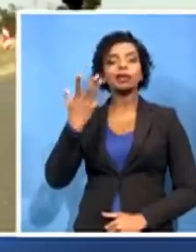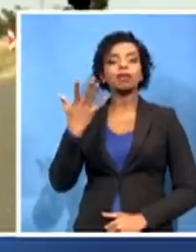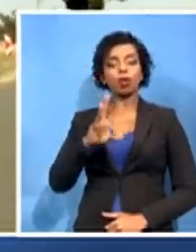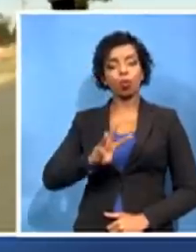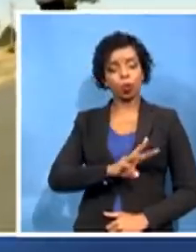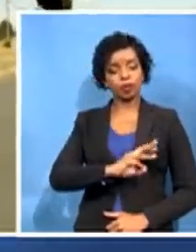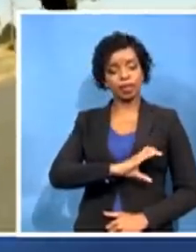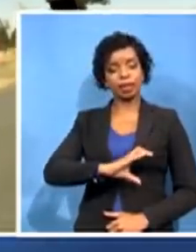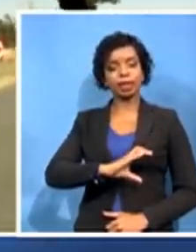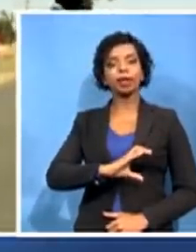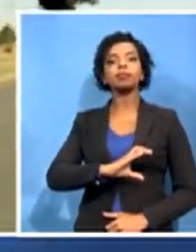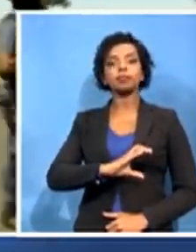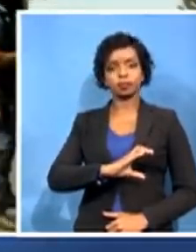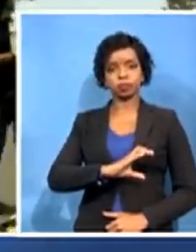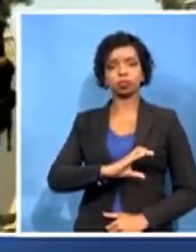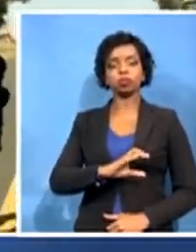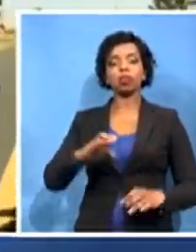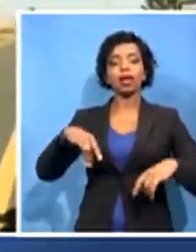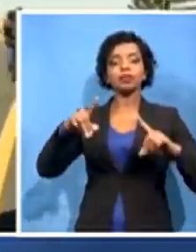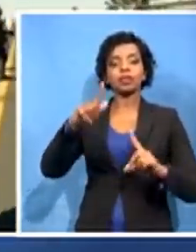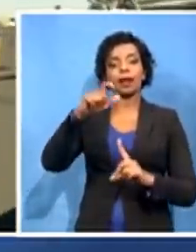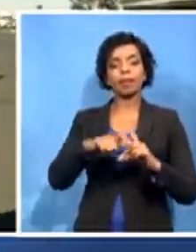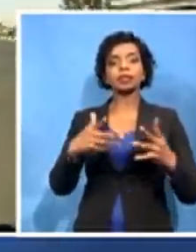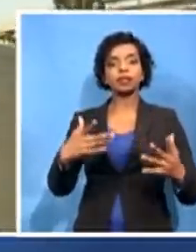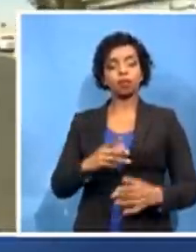Chairperson of Western Cape, Commissar Kayako.